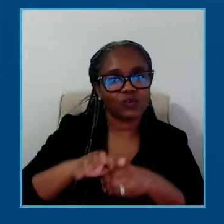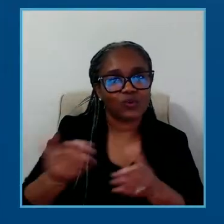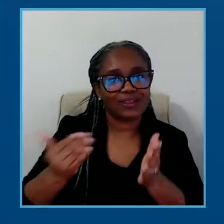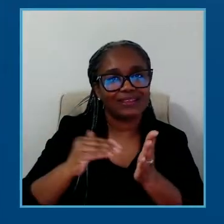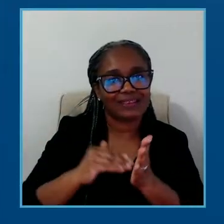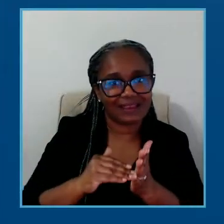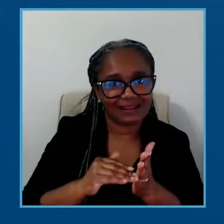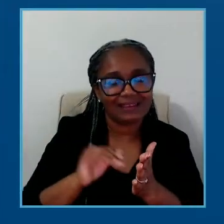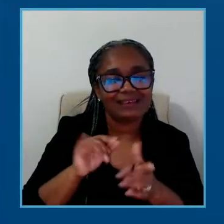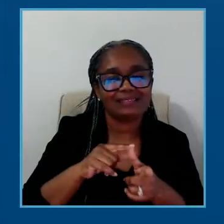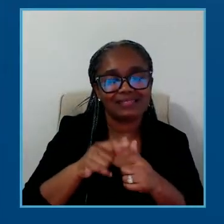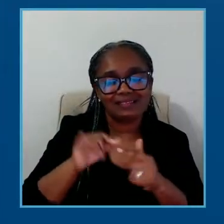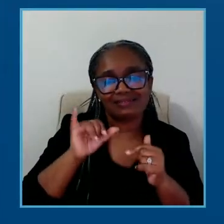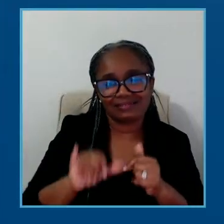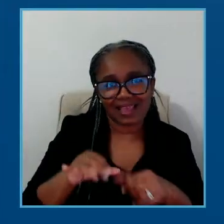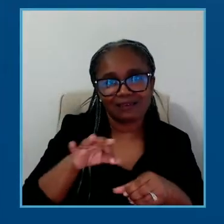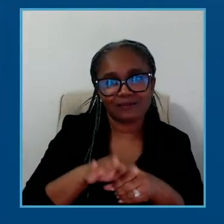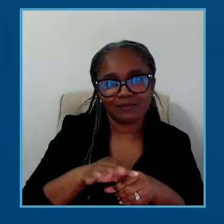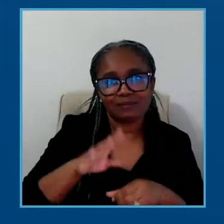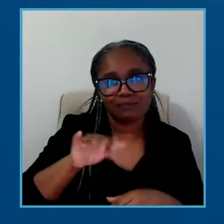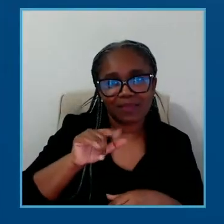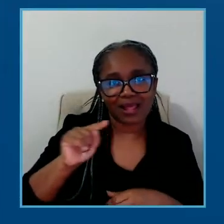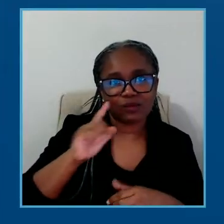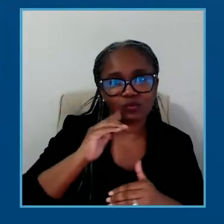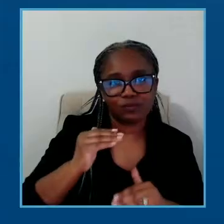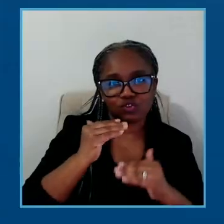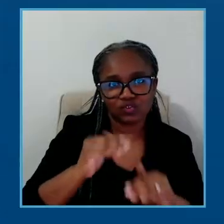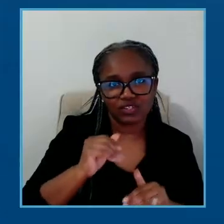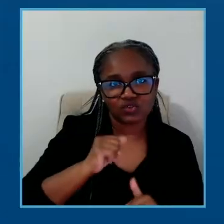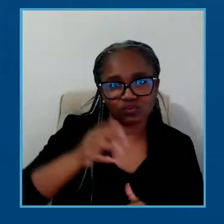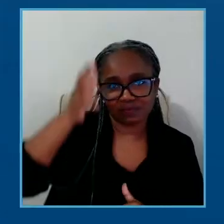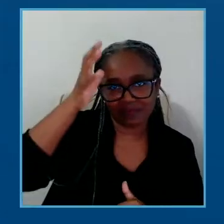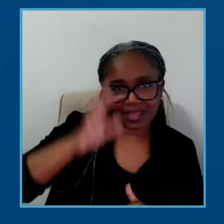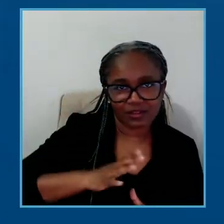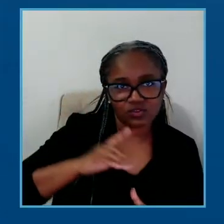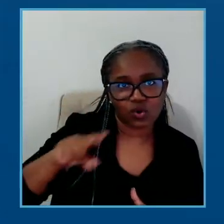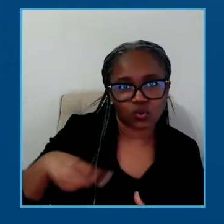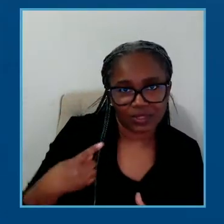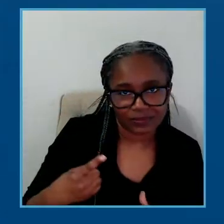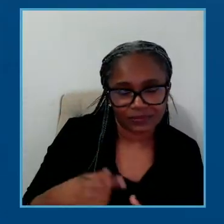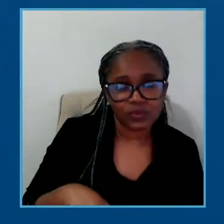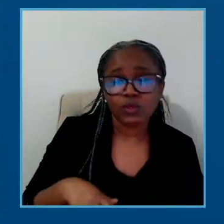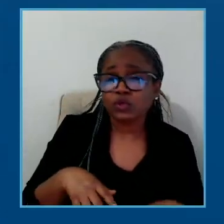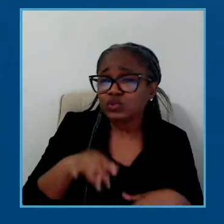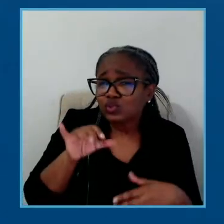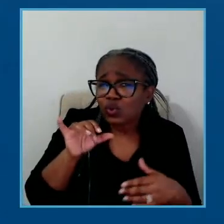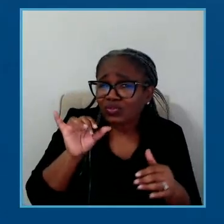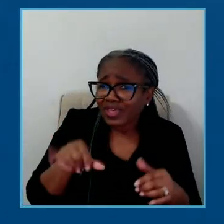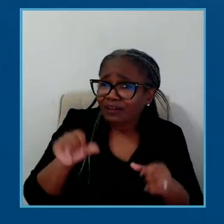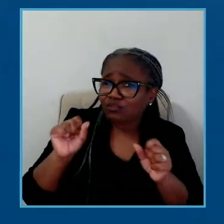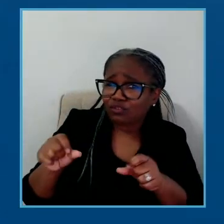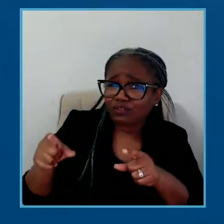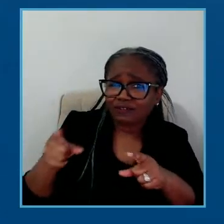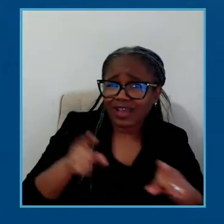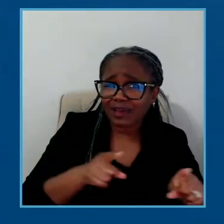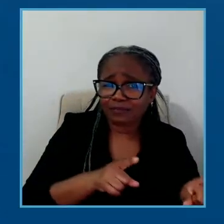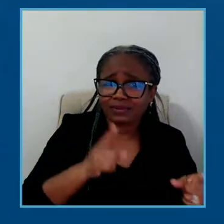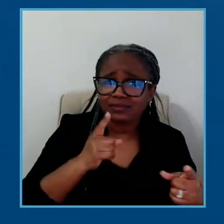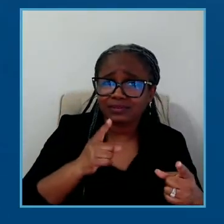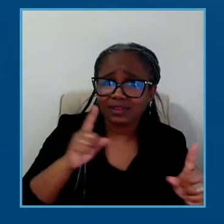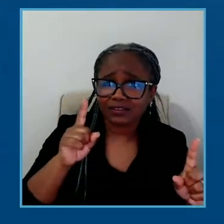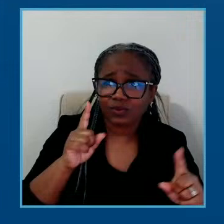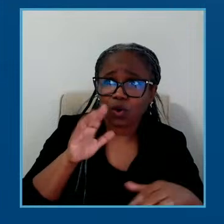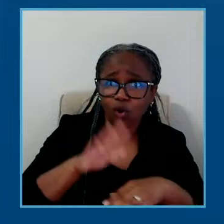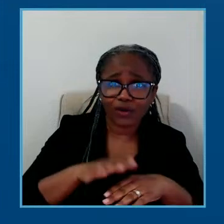male candidates. So it can be done. You can attempt to collect this on a single ballot, but it has to be the same